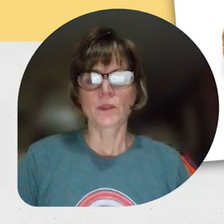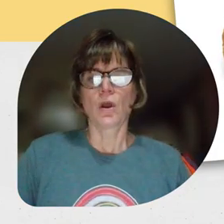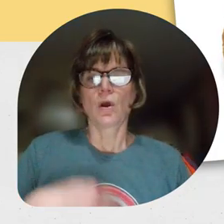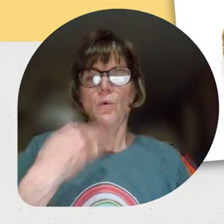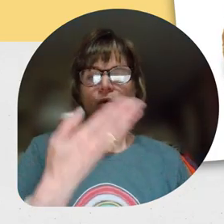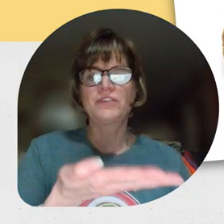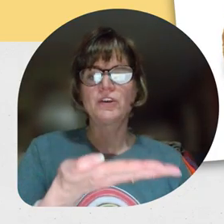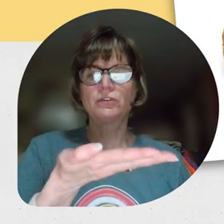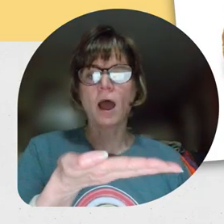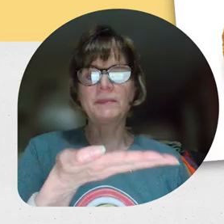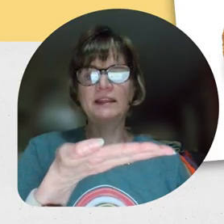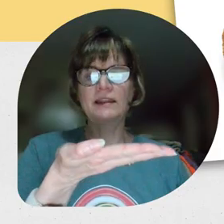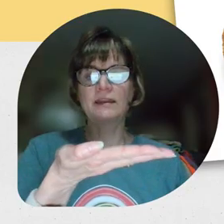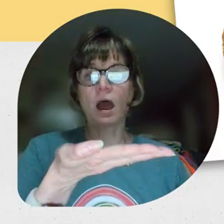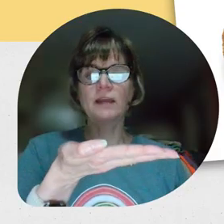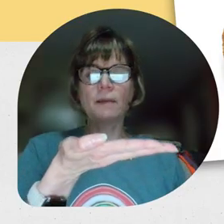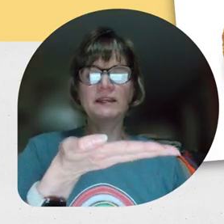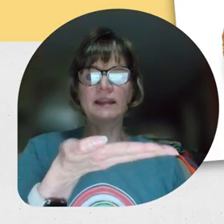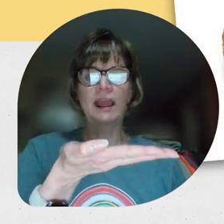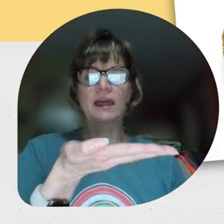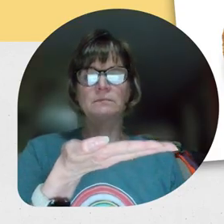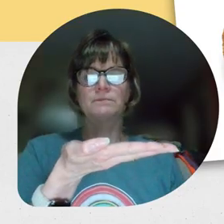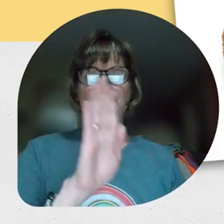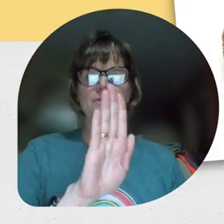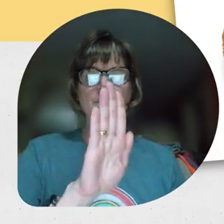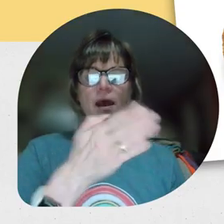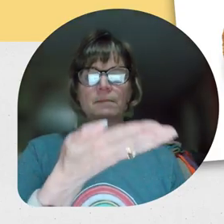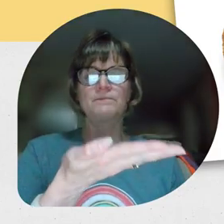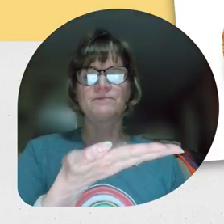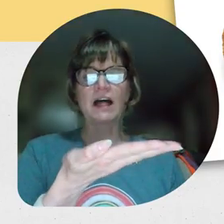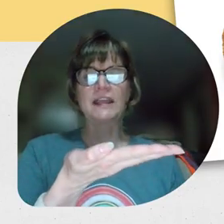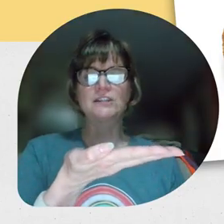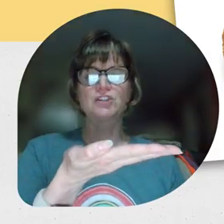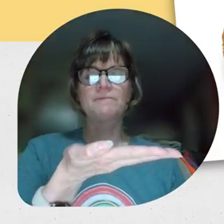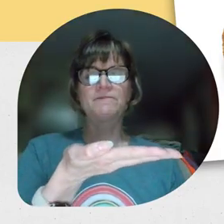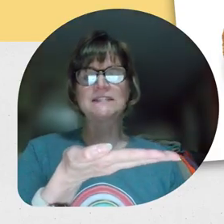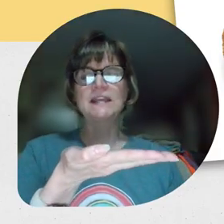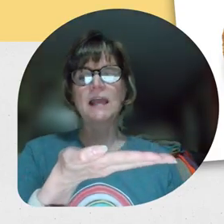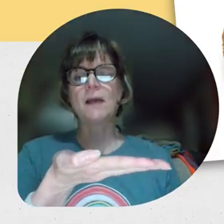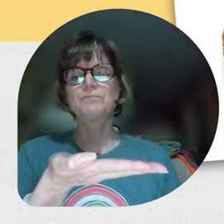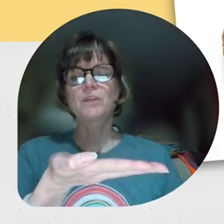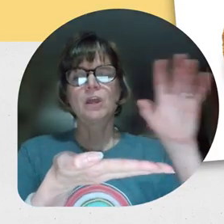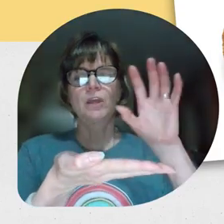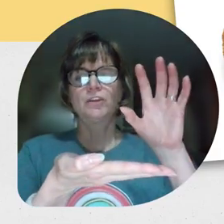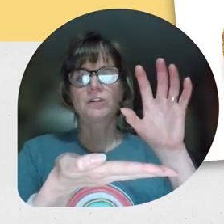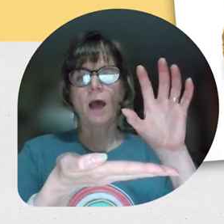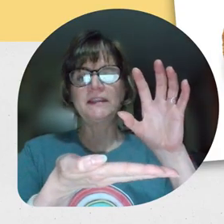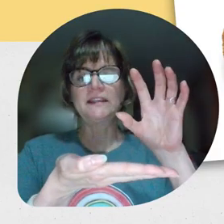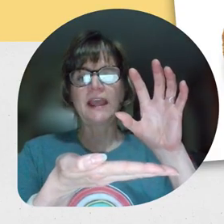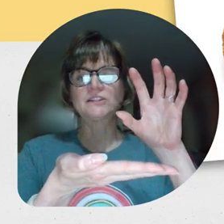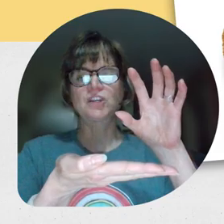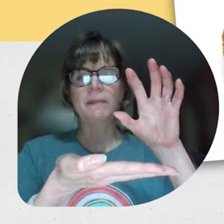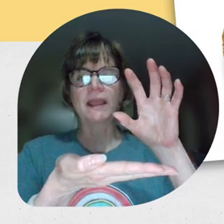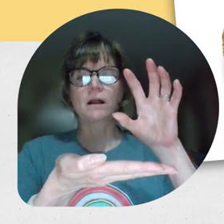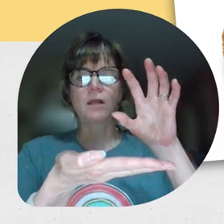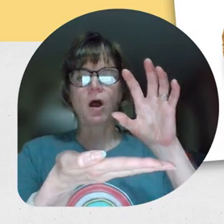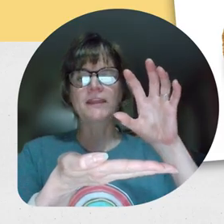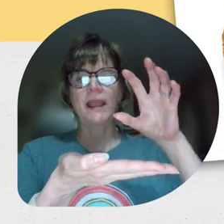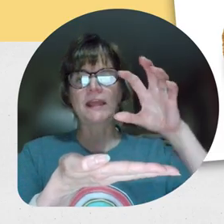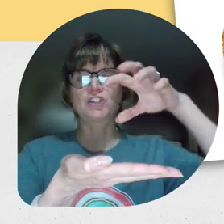Cookie. With your non-dominant hand, flat hand shape facing up, your dominant hand going to